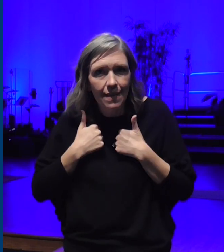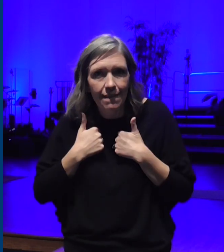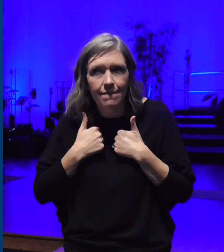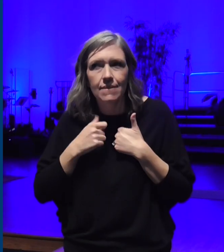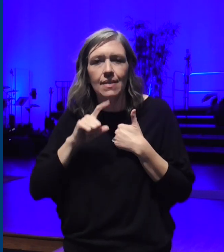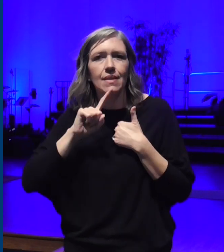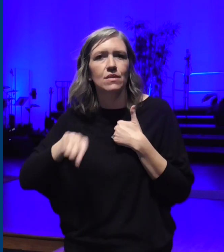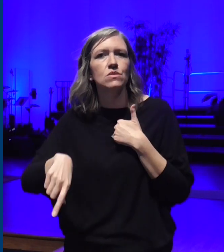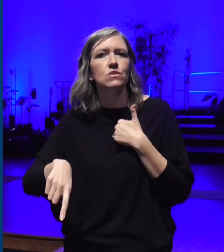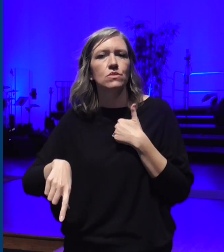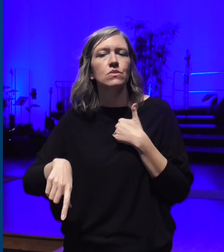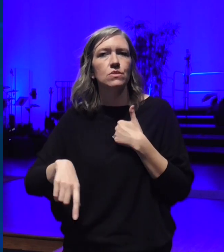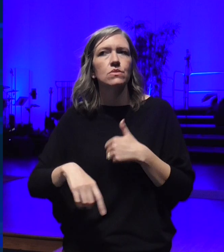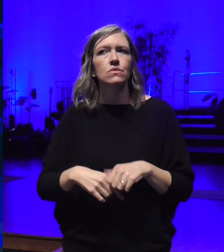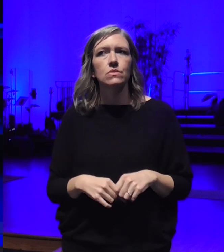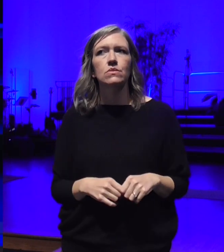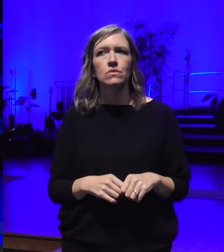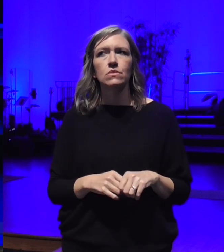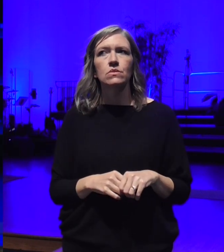the answers.